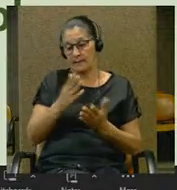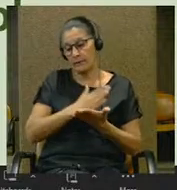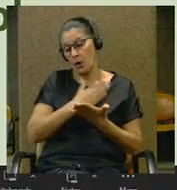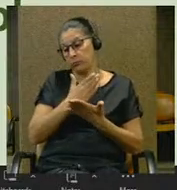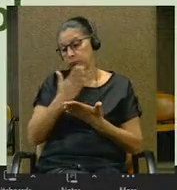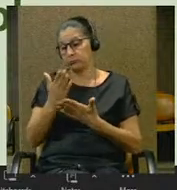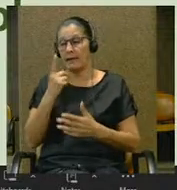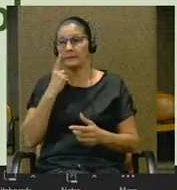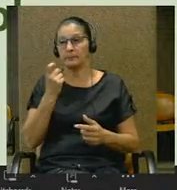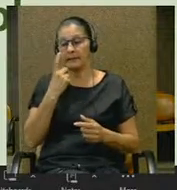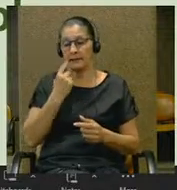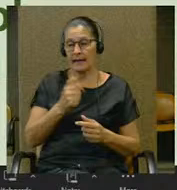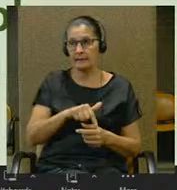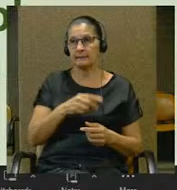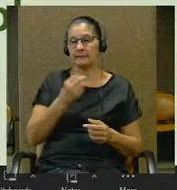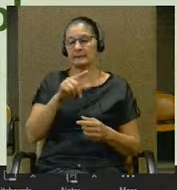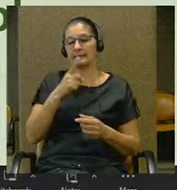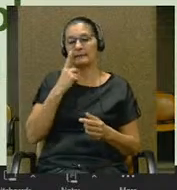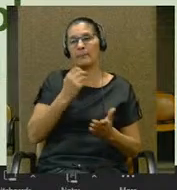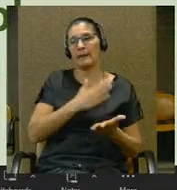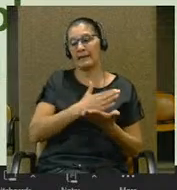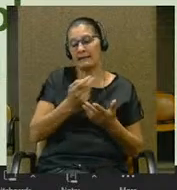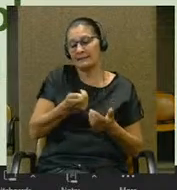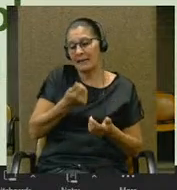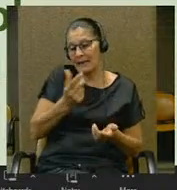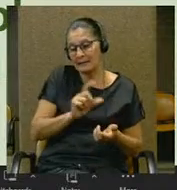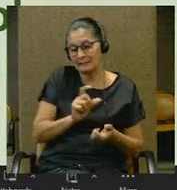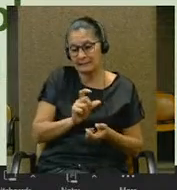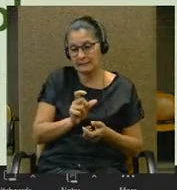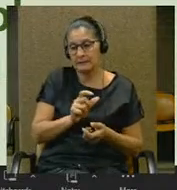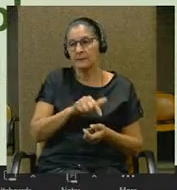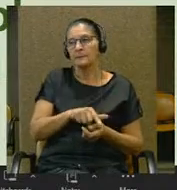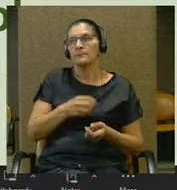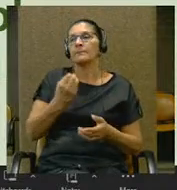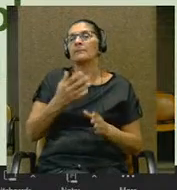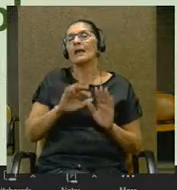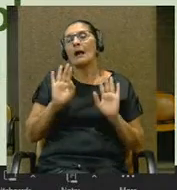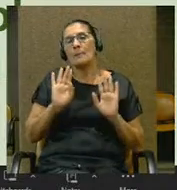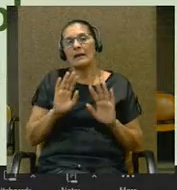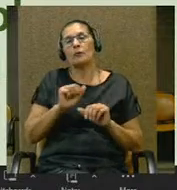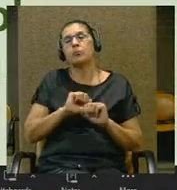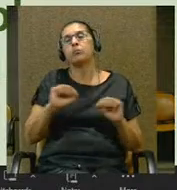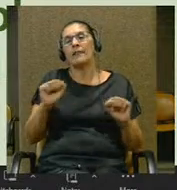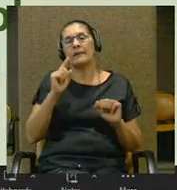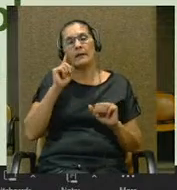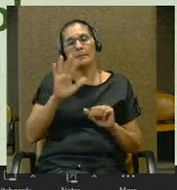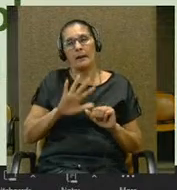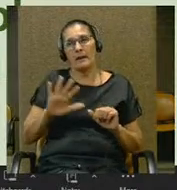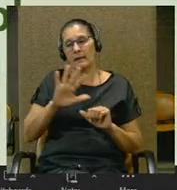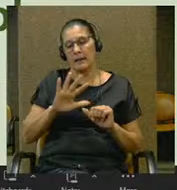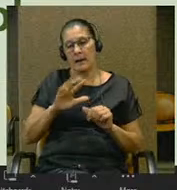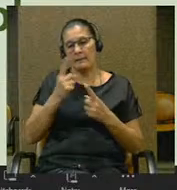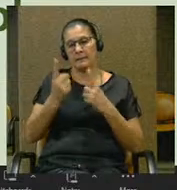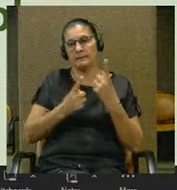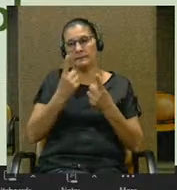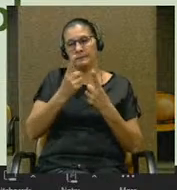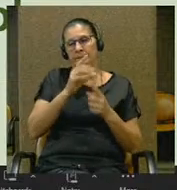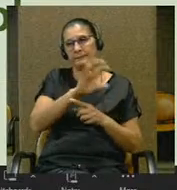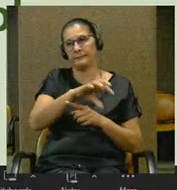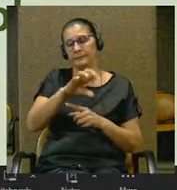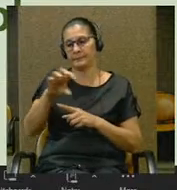we have seen in previous responses, in most recent experiences, we can imagine